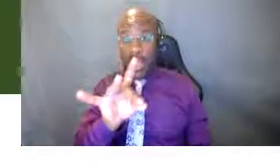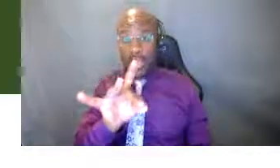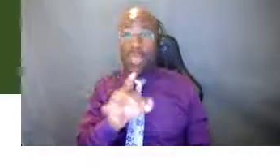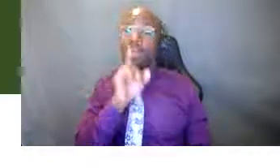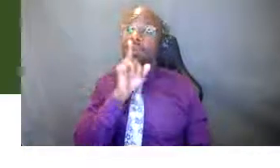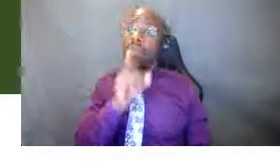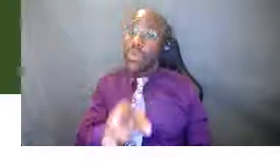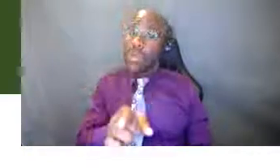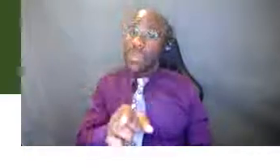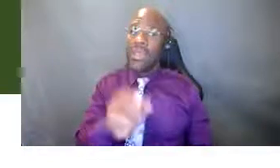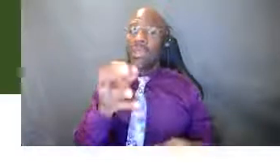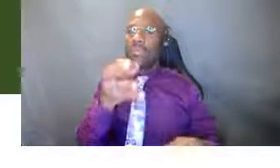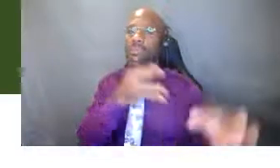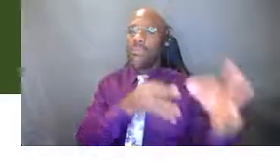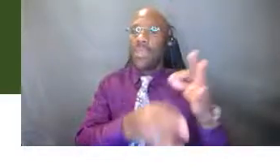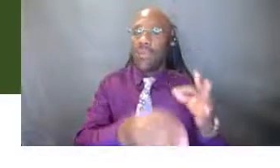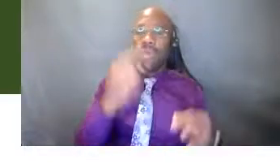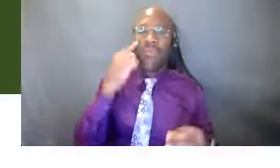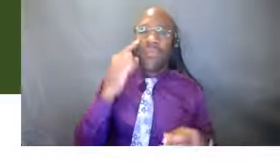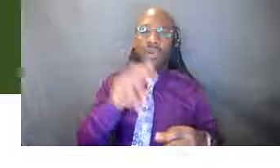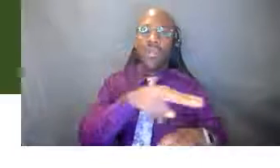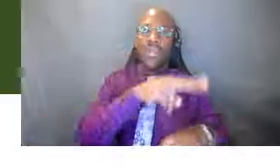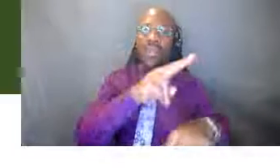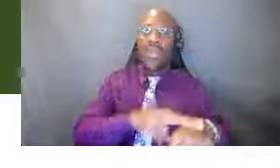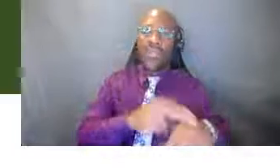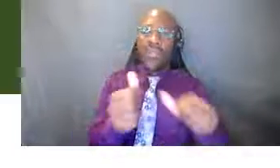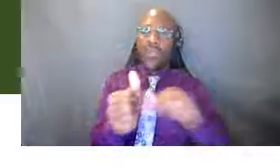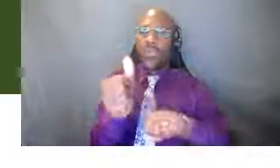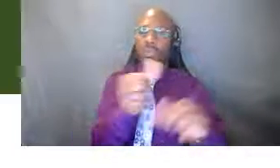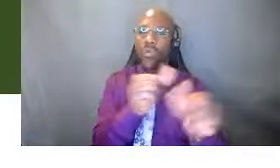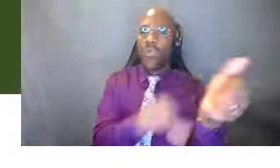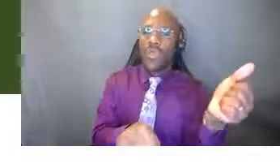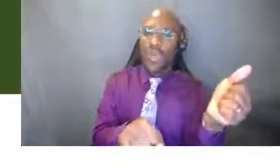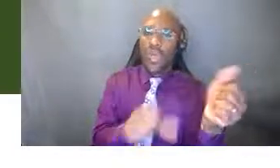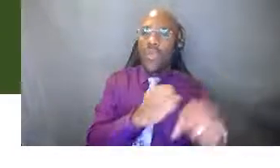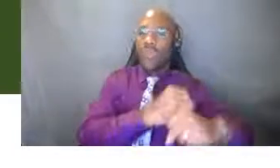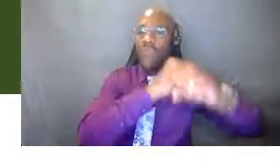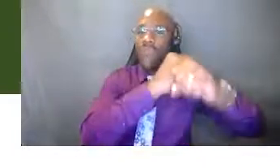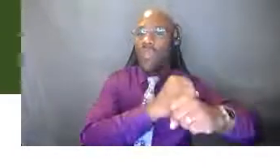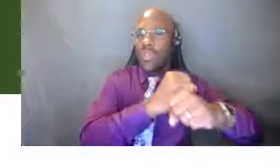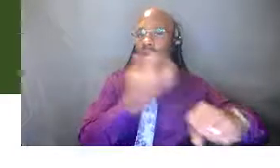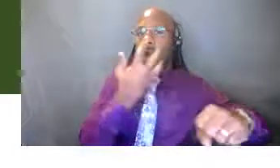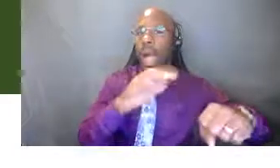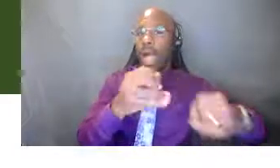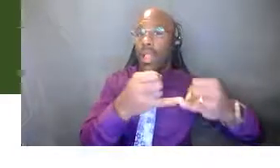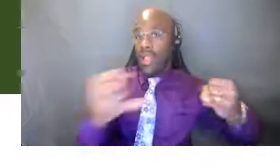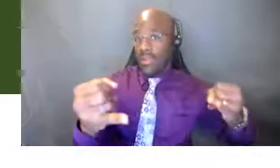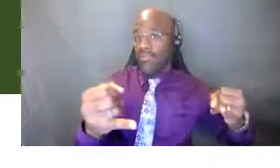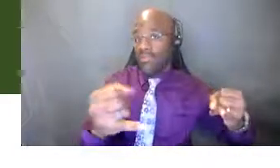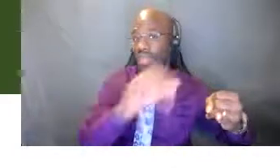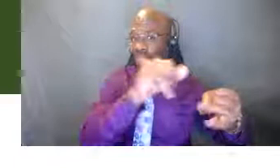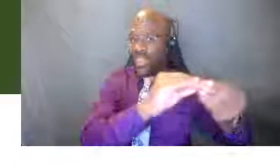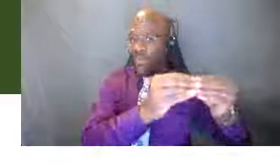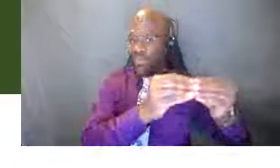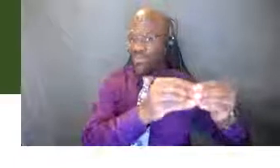for the National Suicide Prevention Lifeline. So instead of having that 10-digit number,